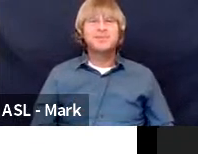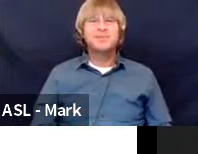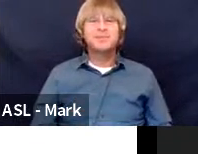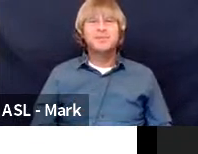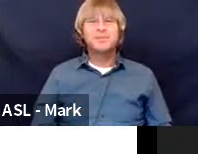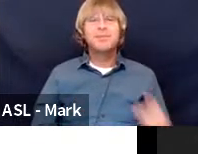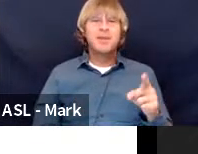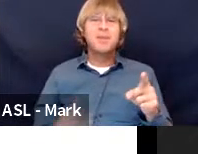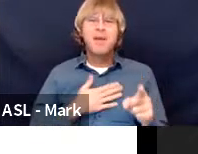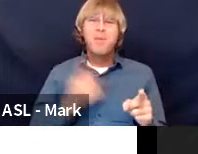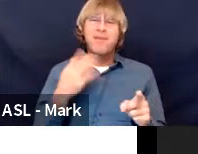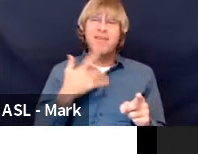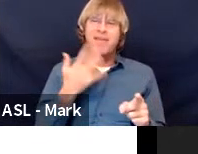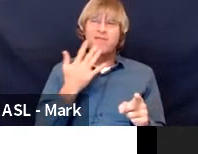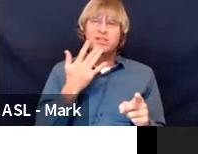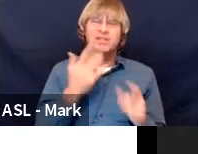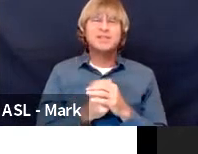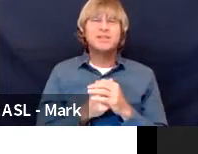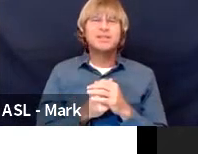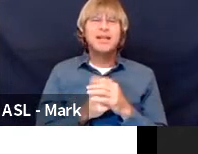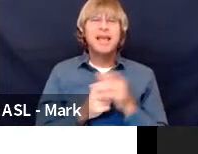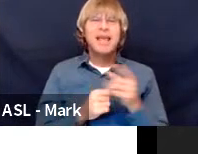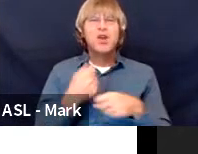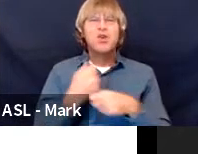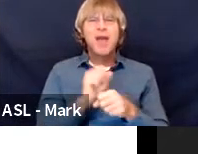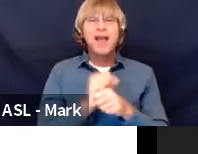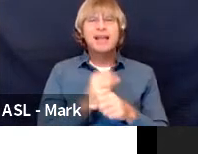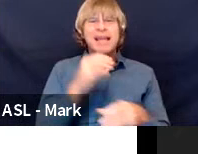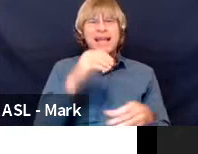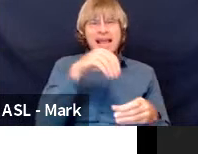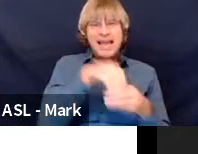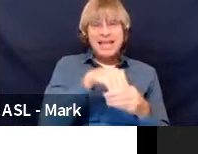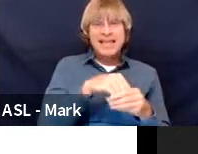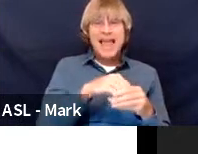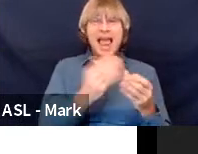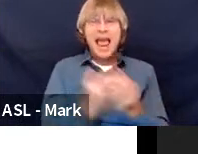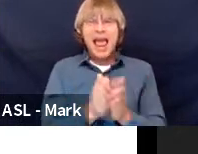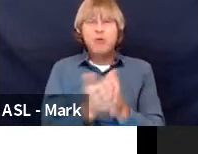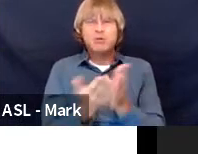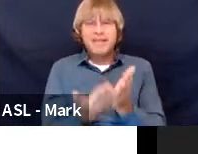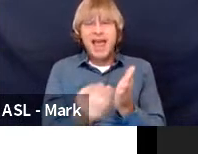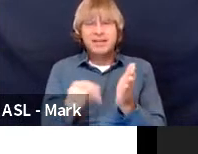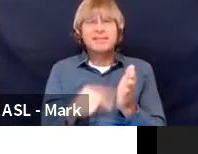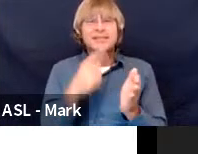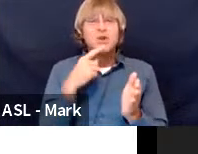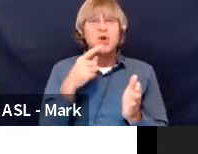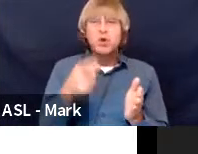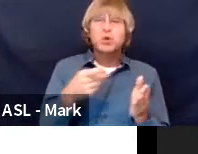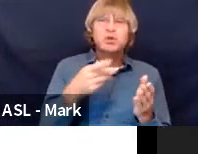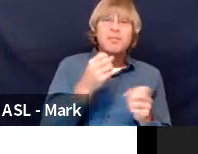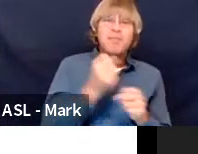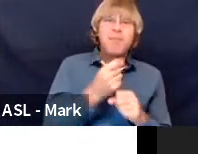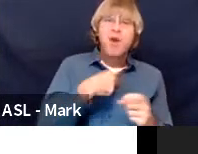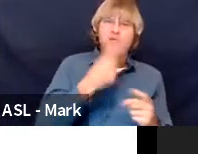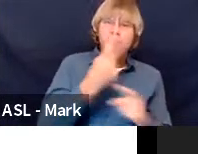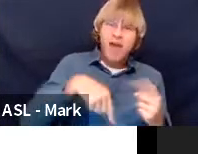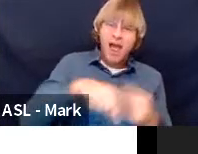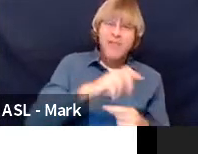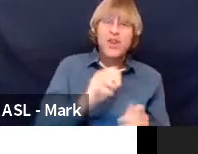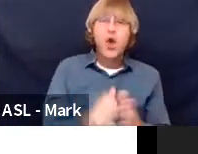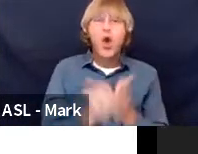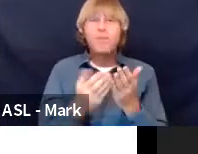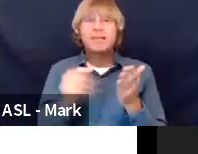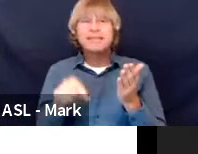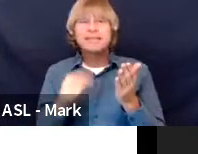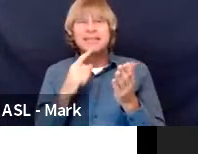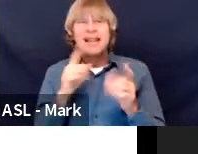This one was one of my favorites. He created inside and an outside. It says, you spin me right round. And then you open it